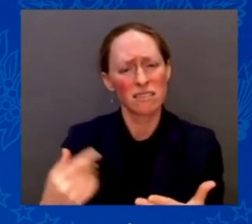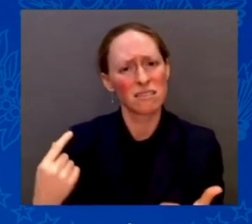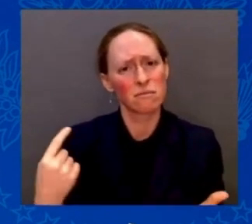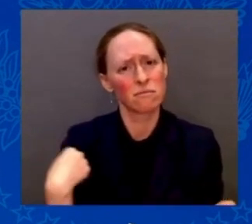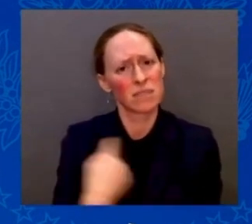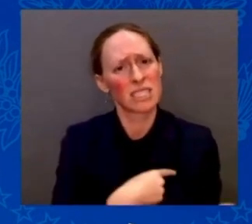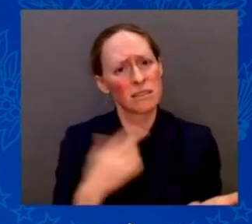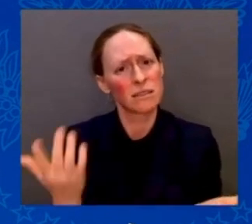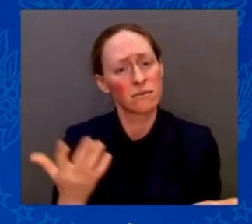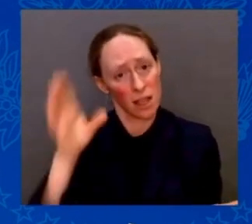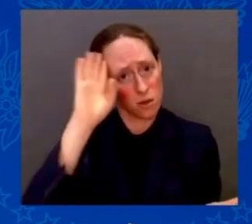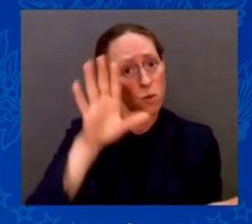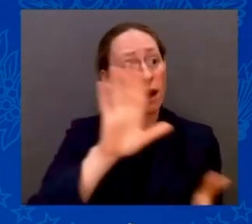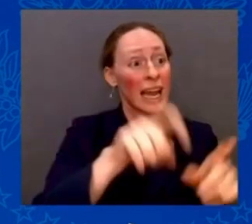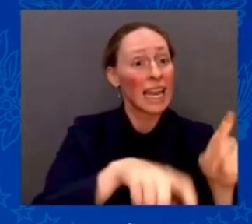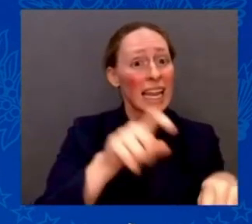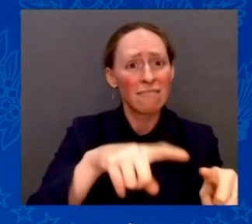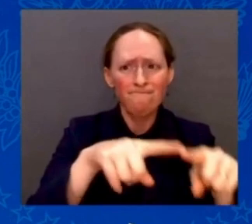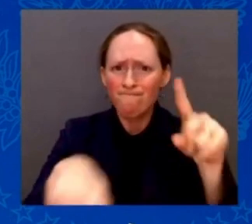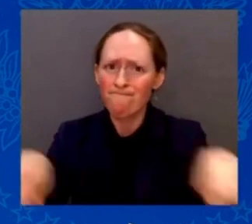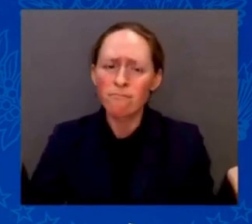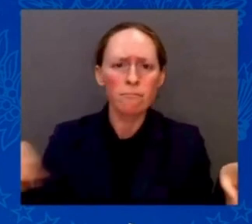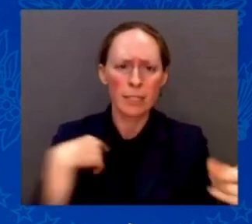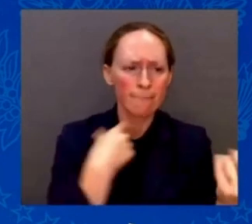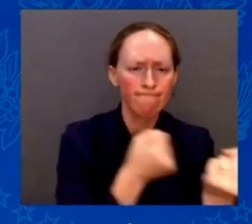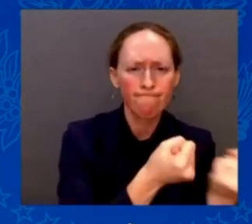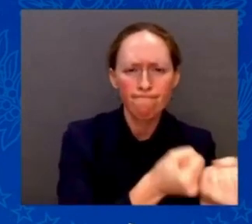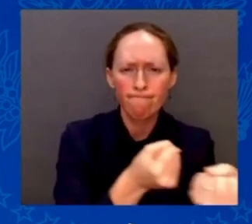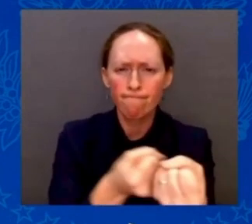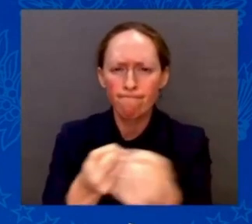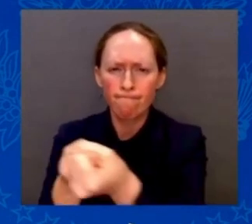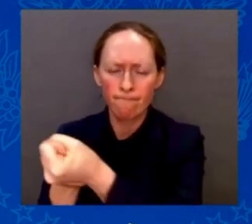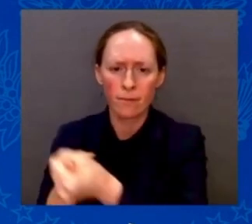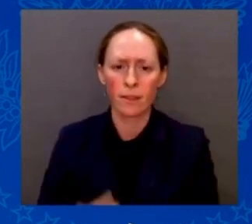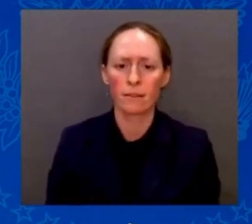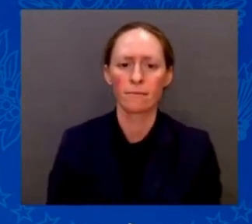doing one hell of a job, along with their congressional delegation. There's total